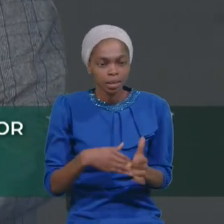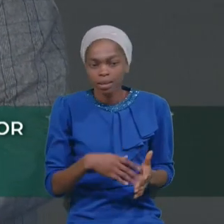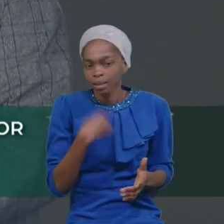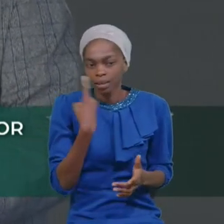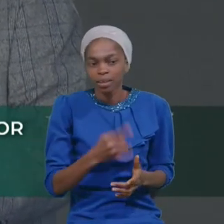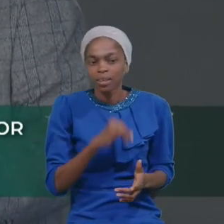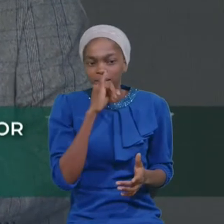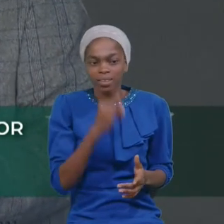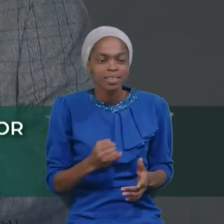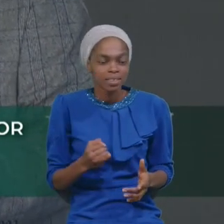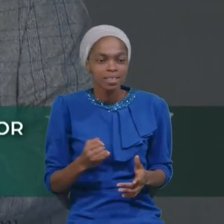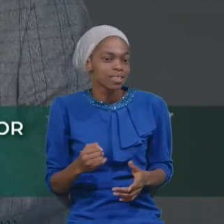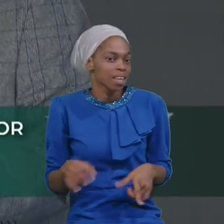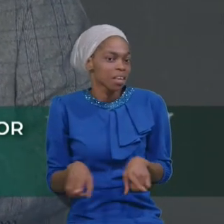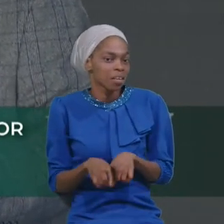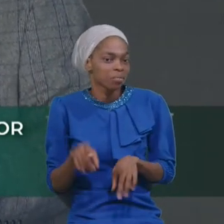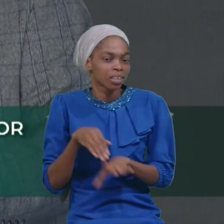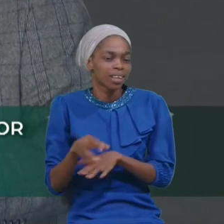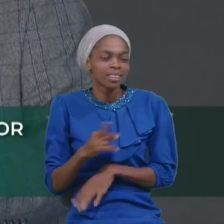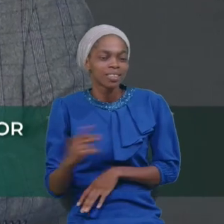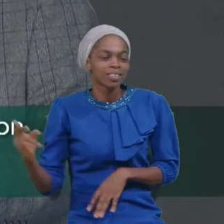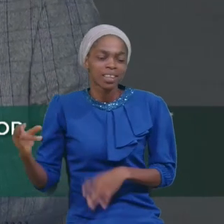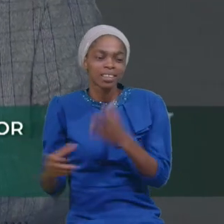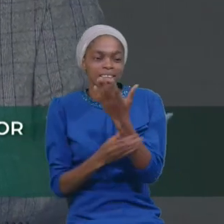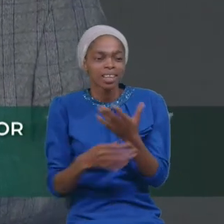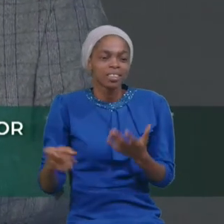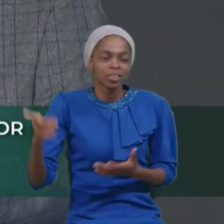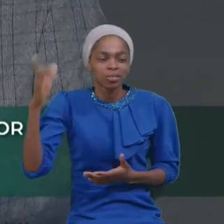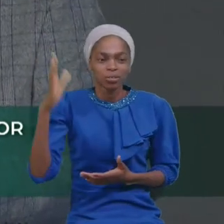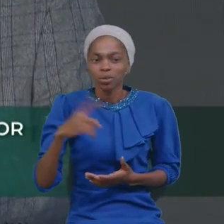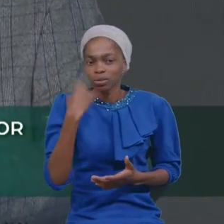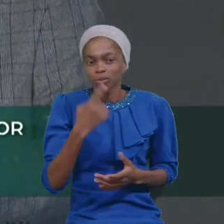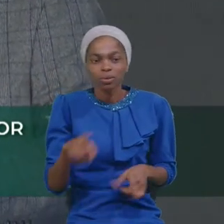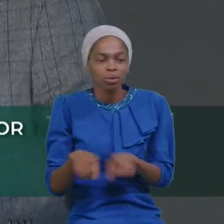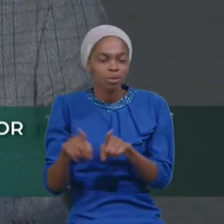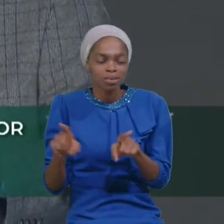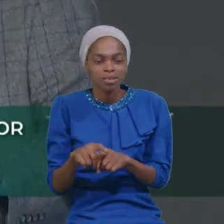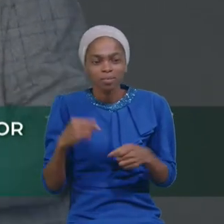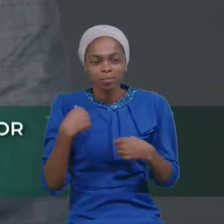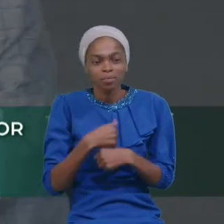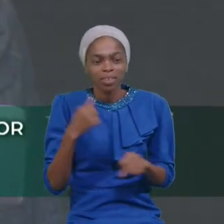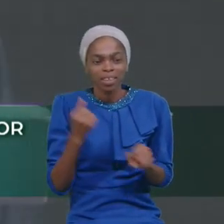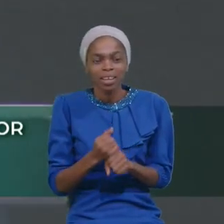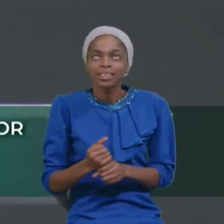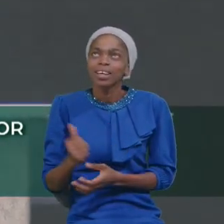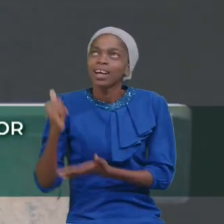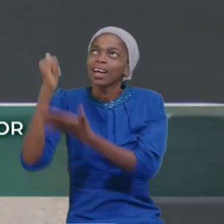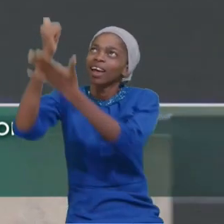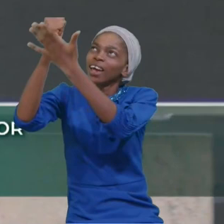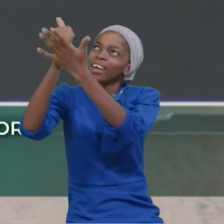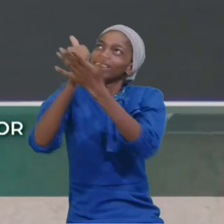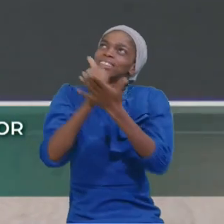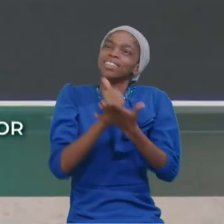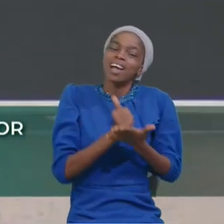also maketh intercession for us. Intercession, that is,